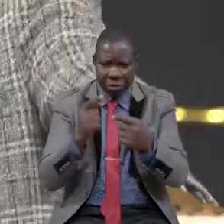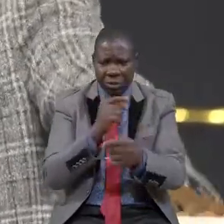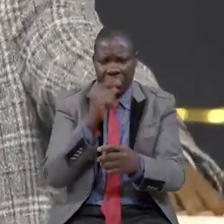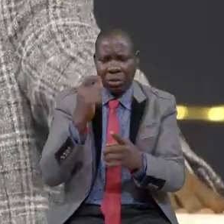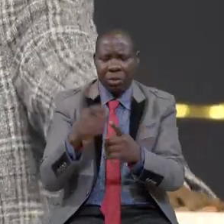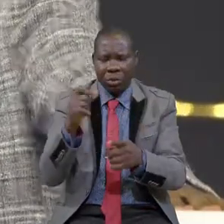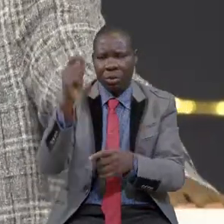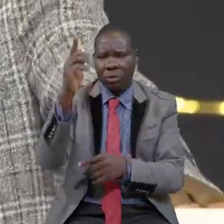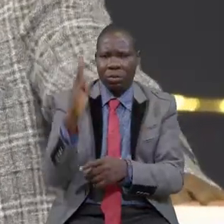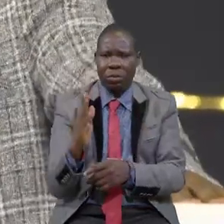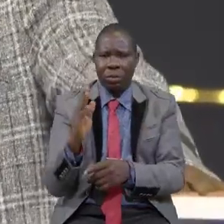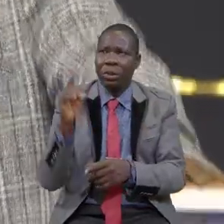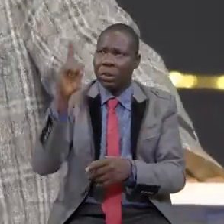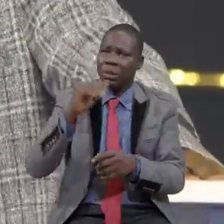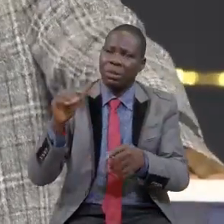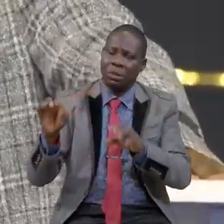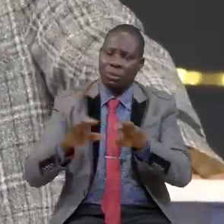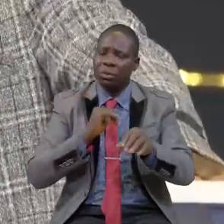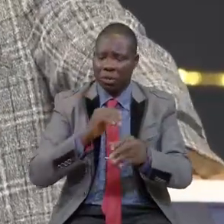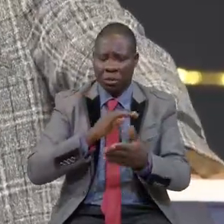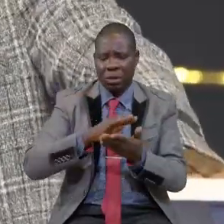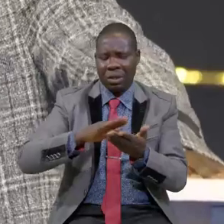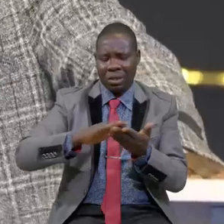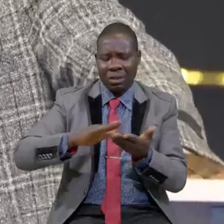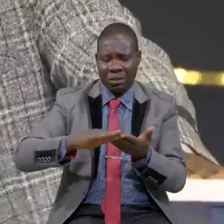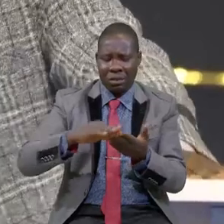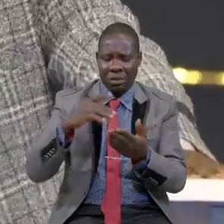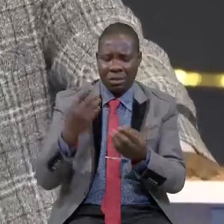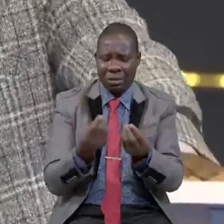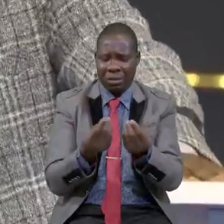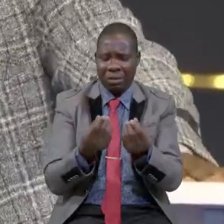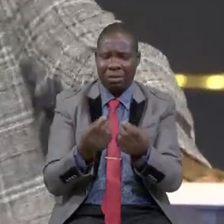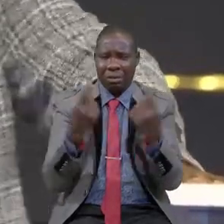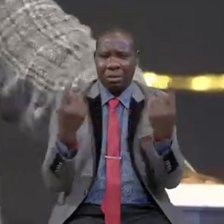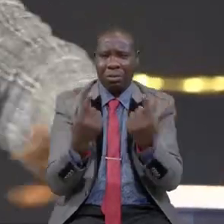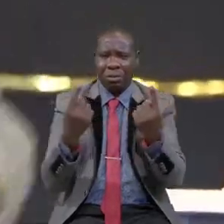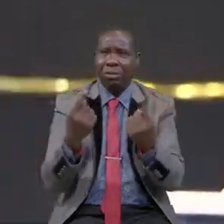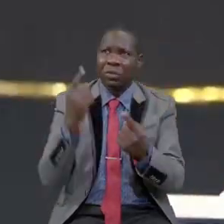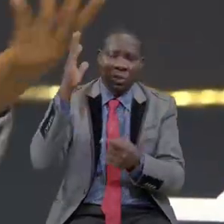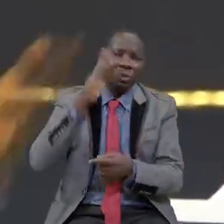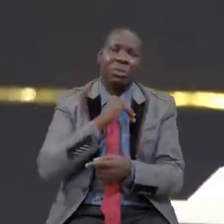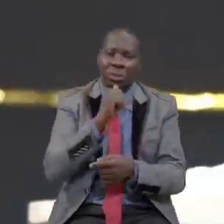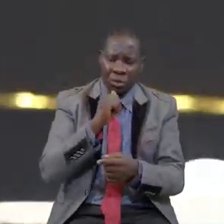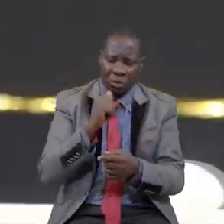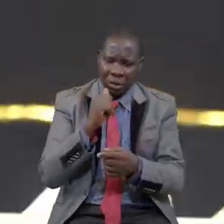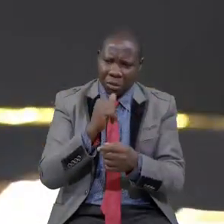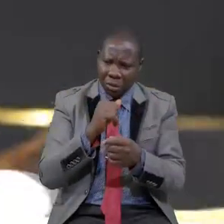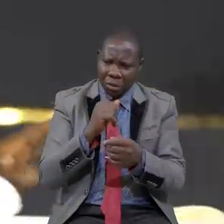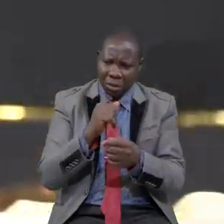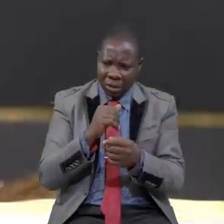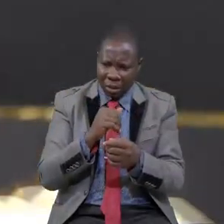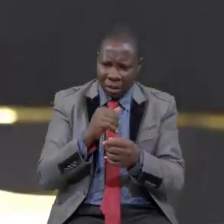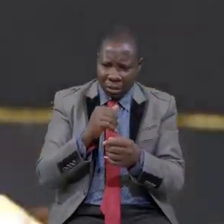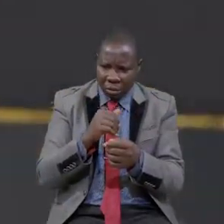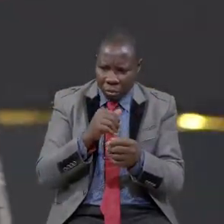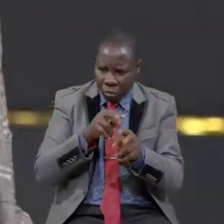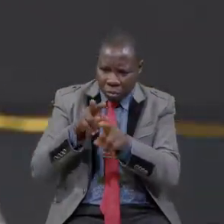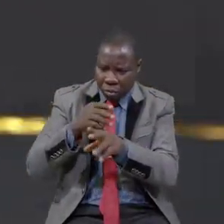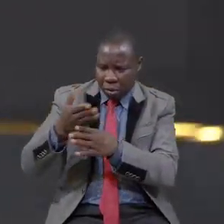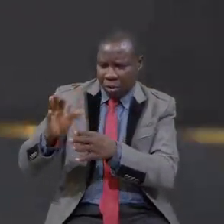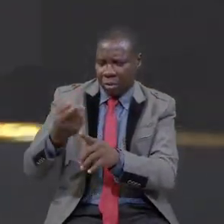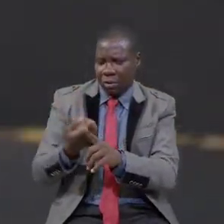little sins it doesn't Overlook the common sins it doesn't to but L you know he God